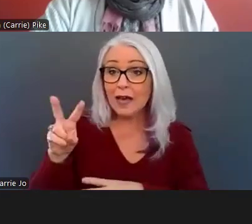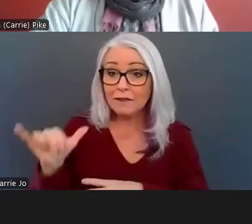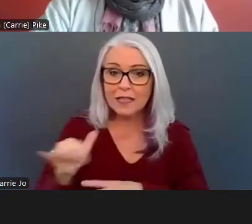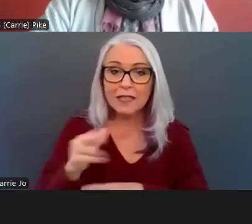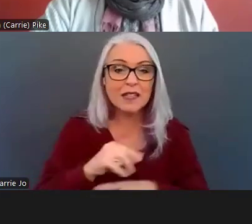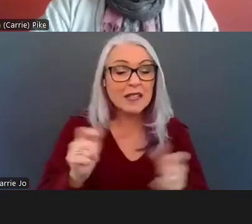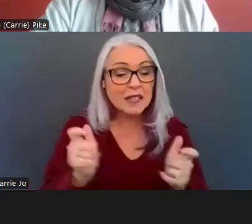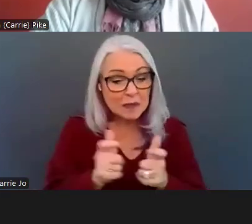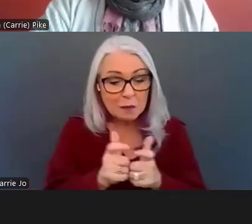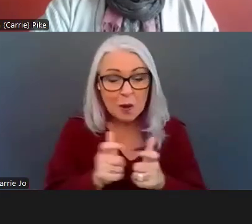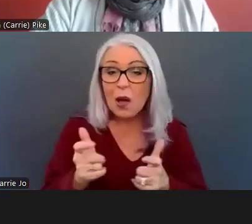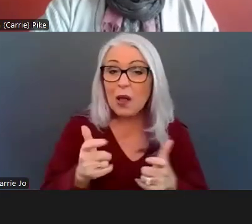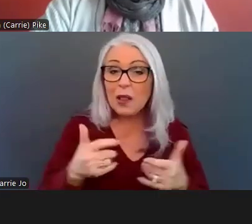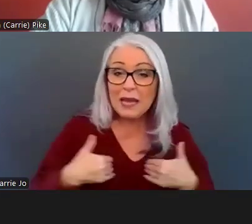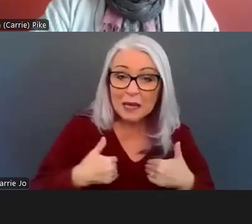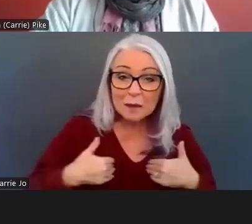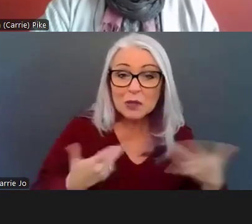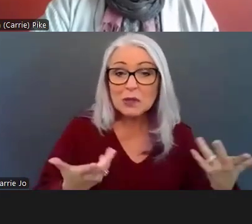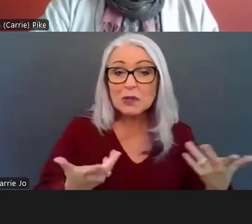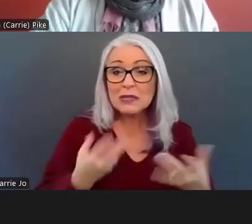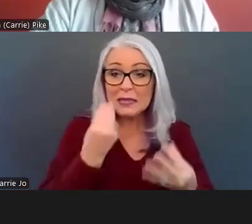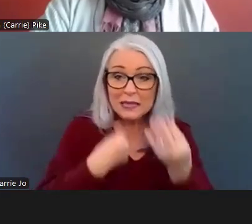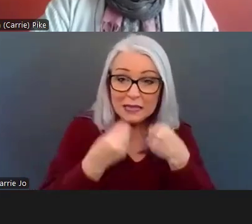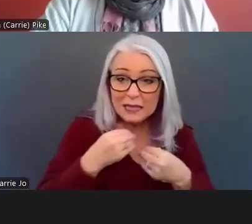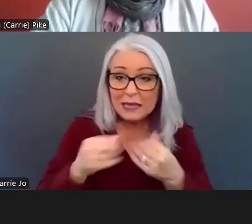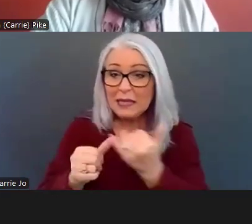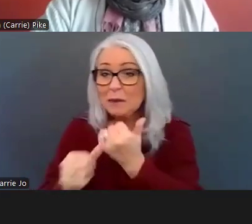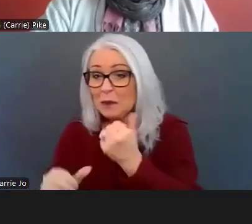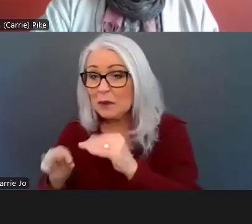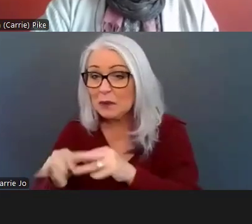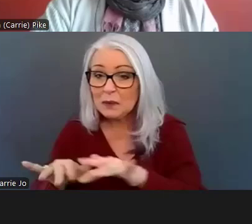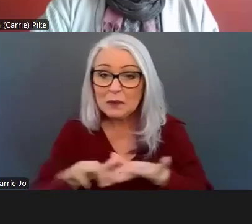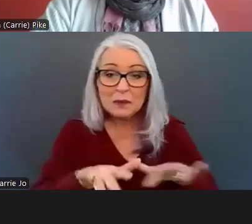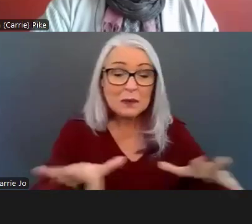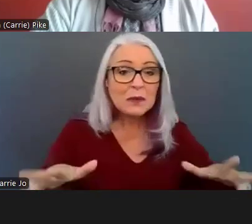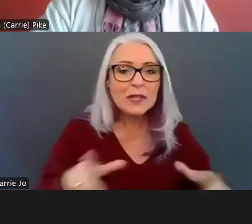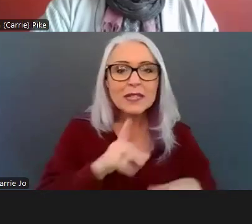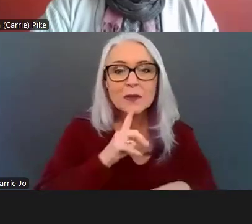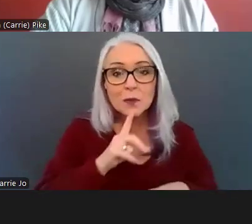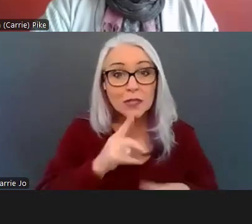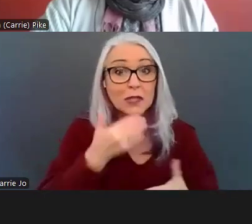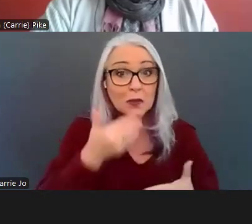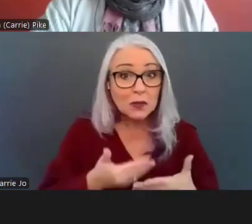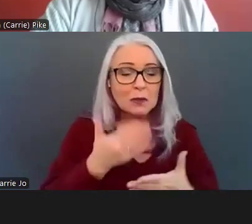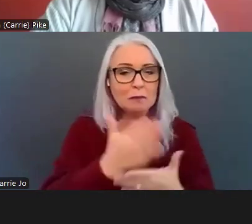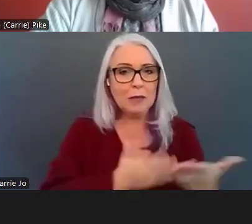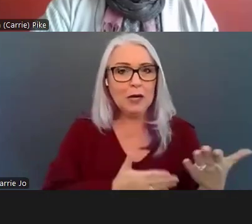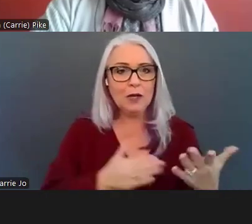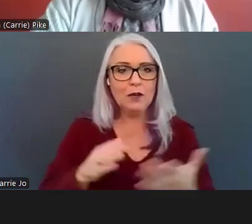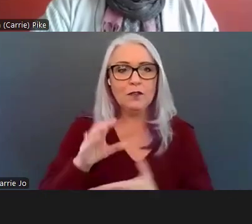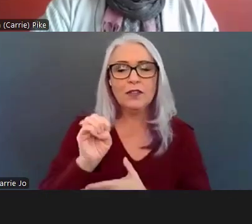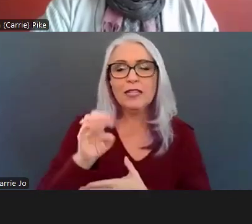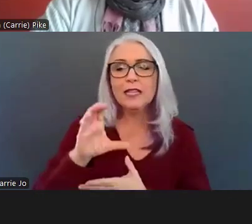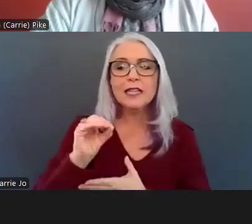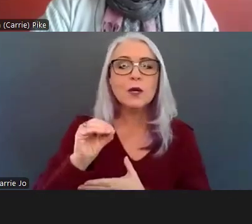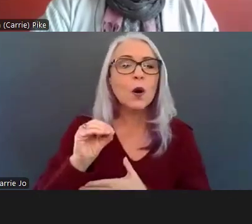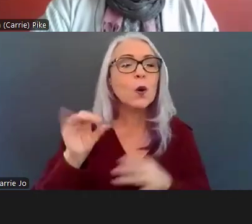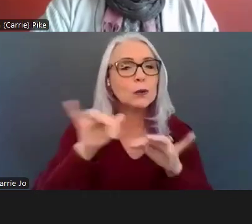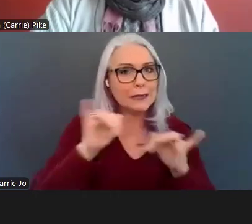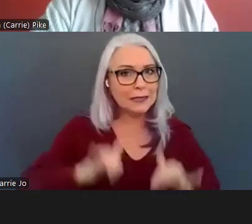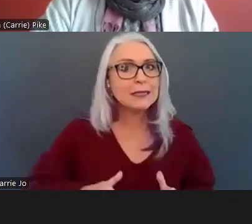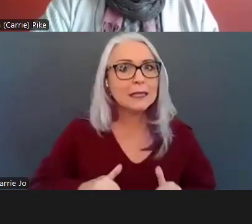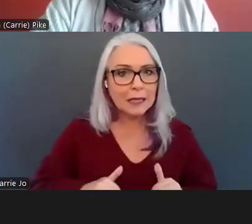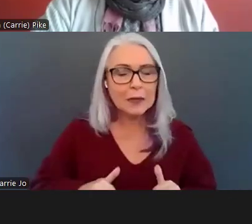eating the truffles and pooping them out all over the landscape. And so I think it's a pretty resilient part of ecosystems that I think has kind of been pushed